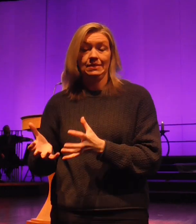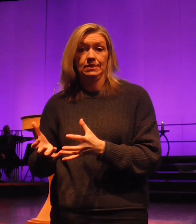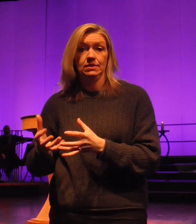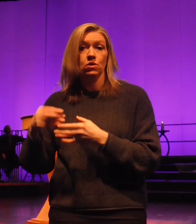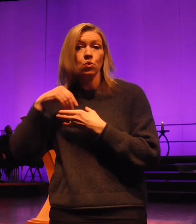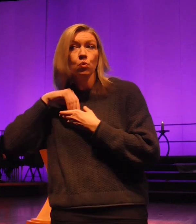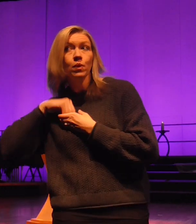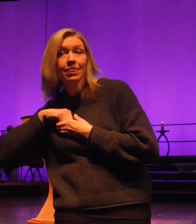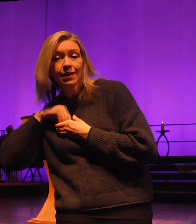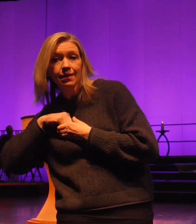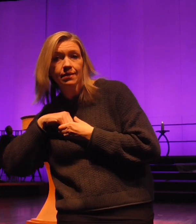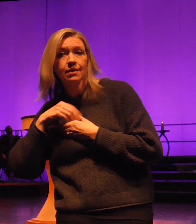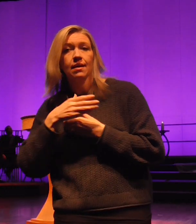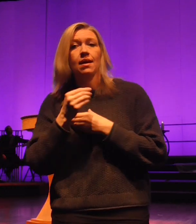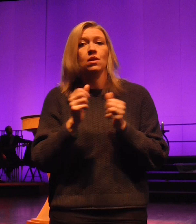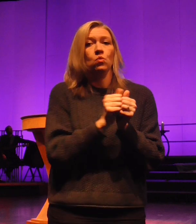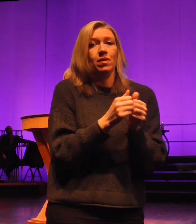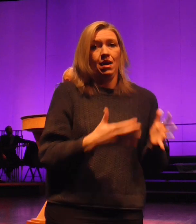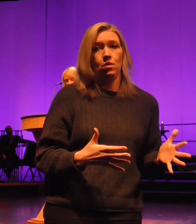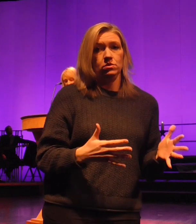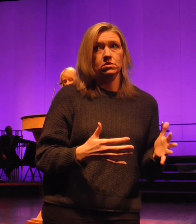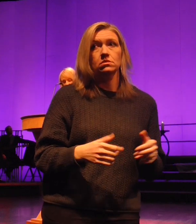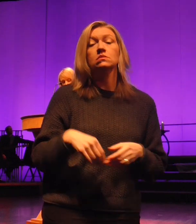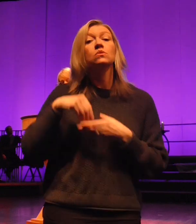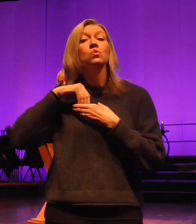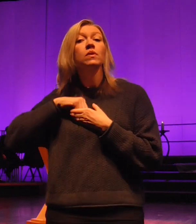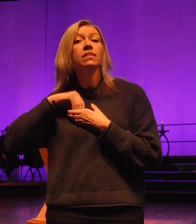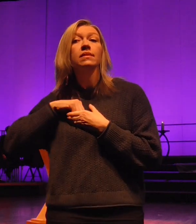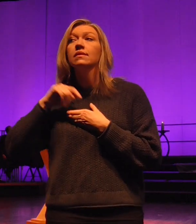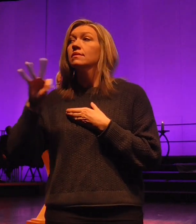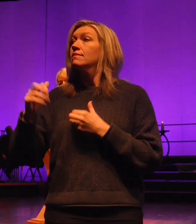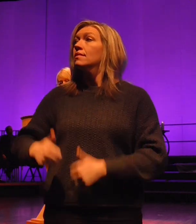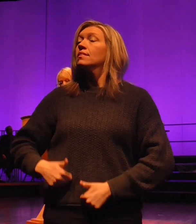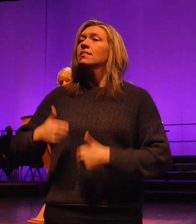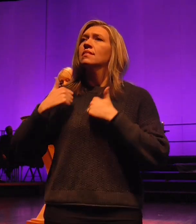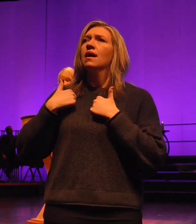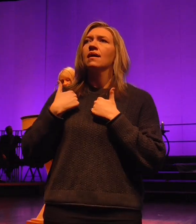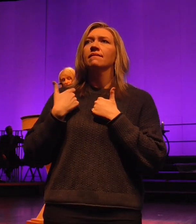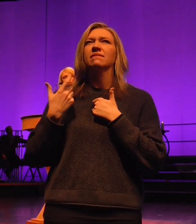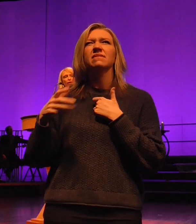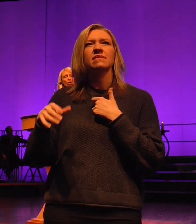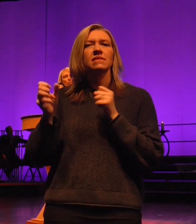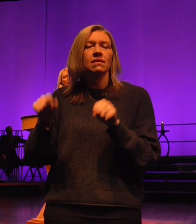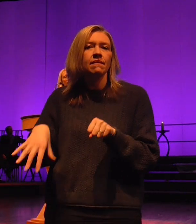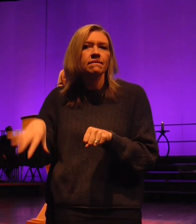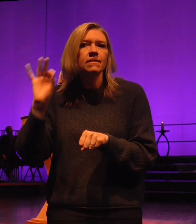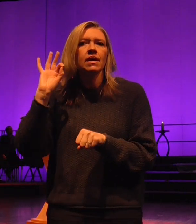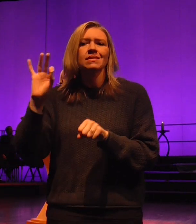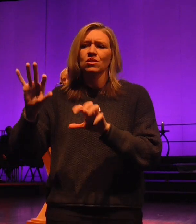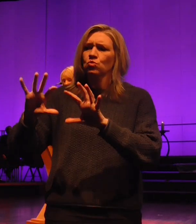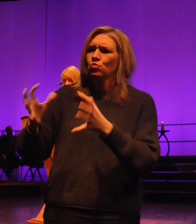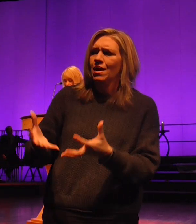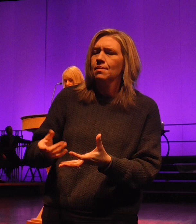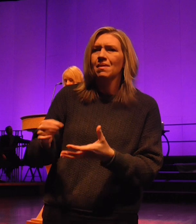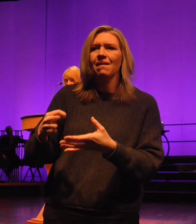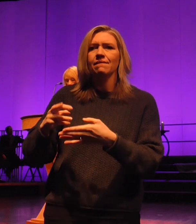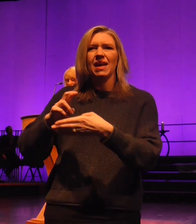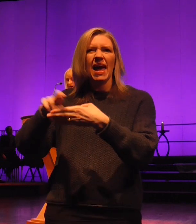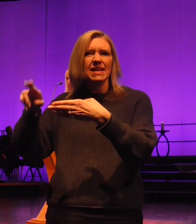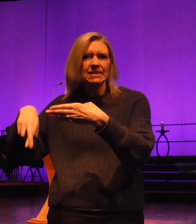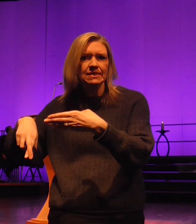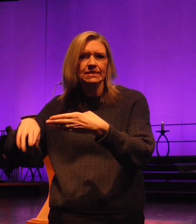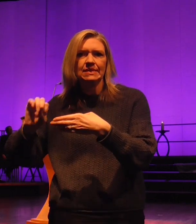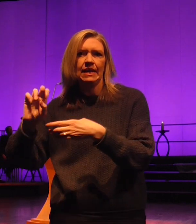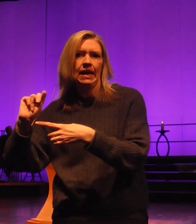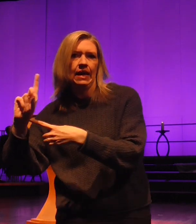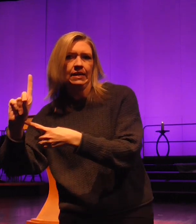within and the without. The within of our lives is somehow found in the realm of ends, the